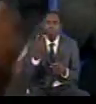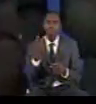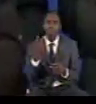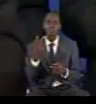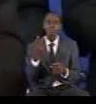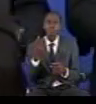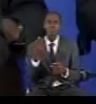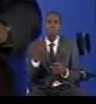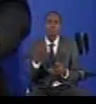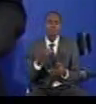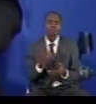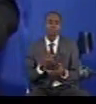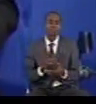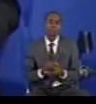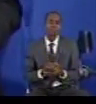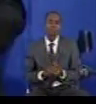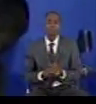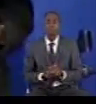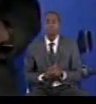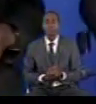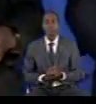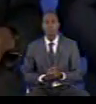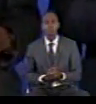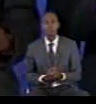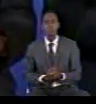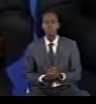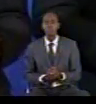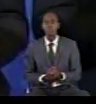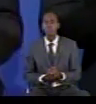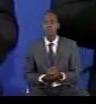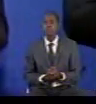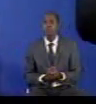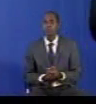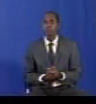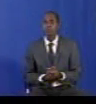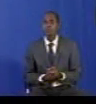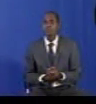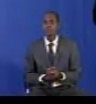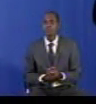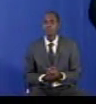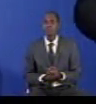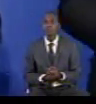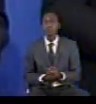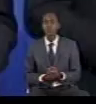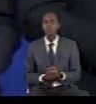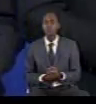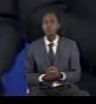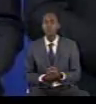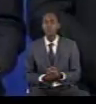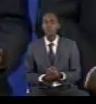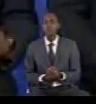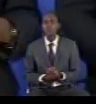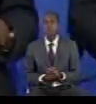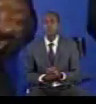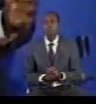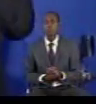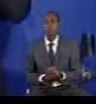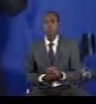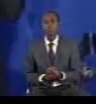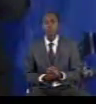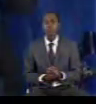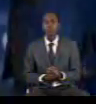dimensions found only in Jesus Christ the Son. Channels of my